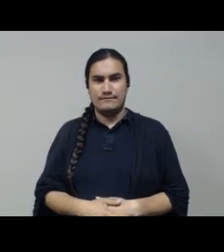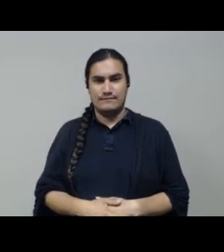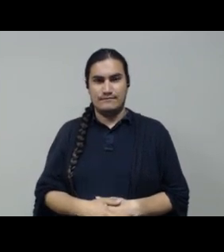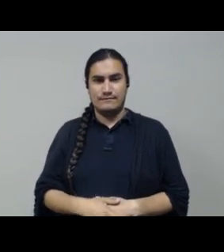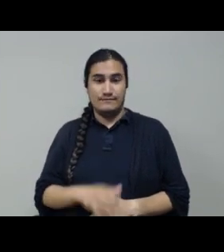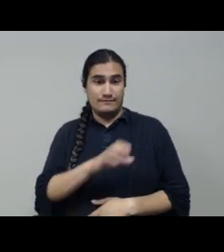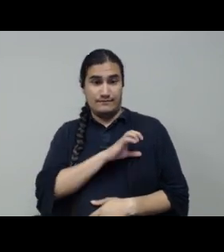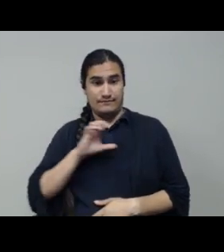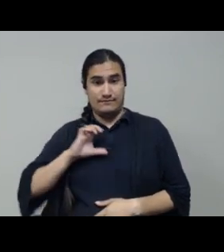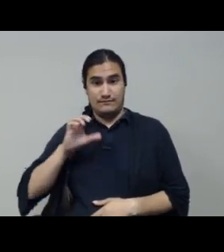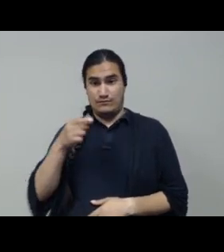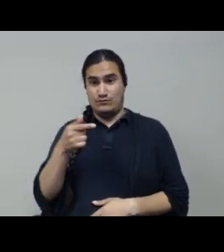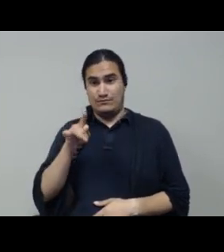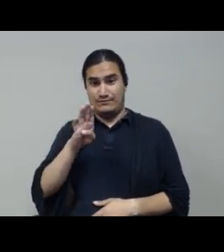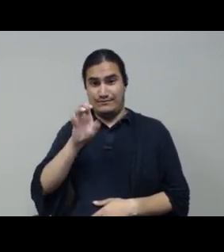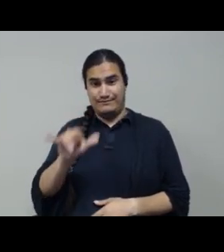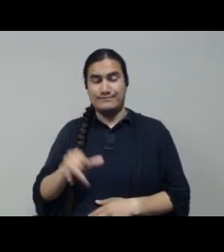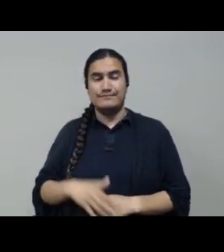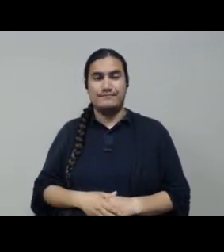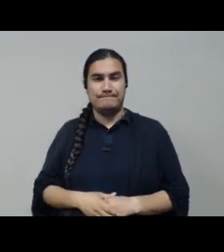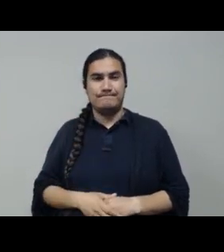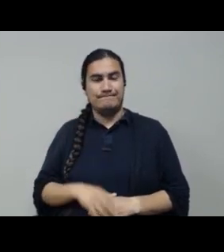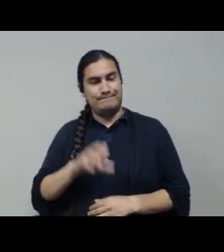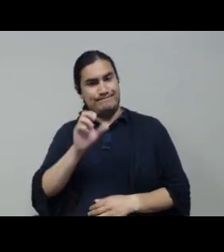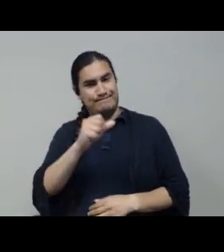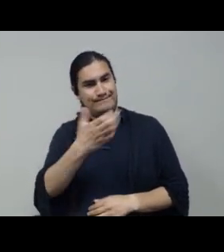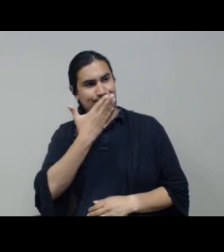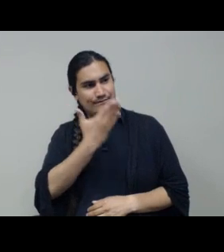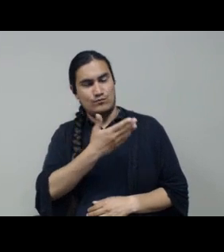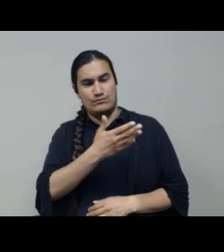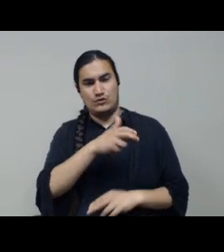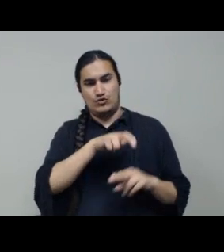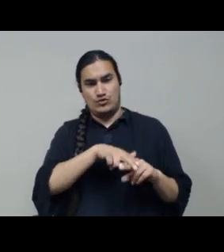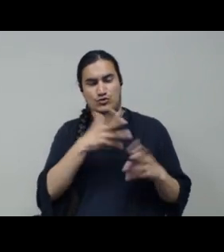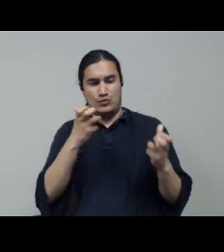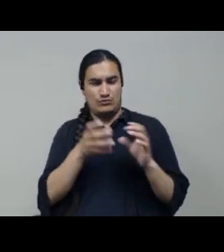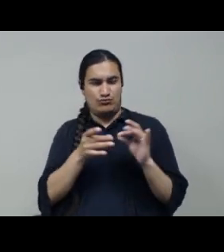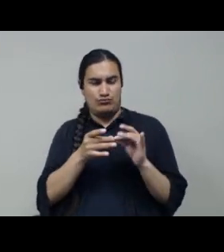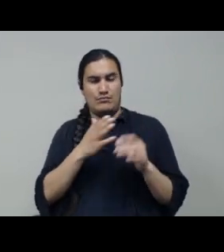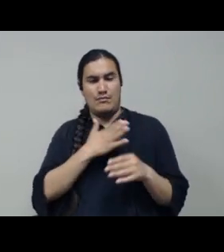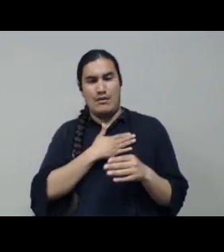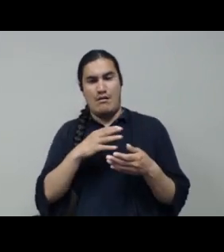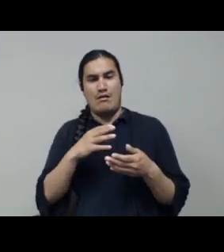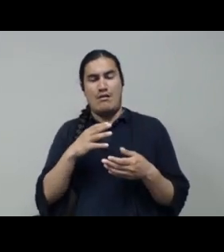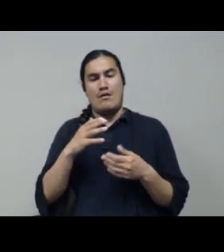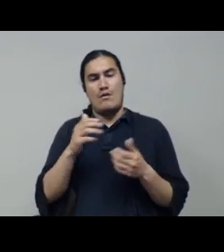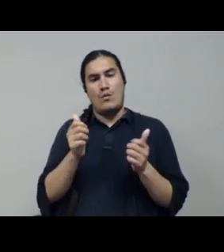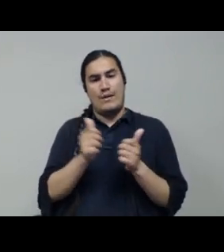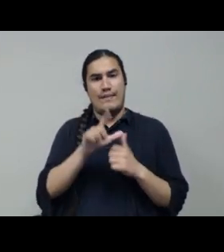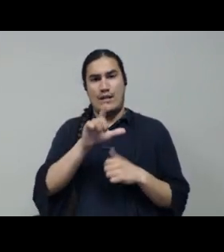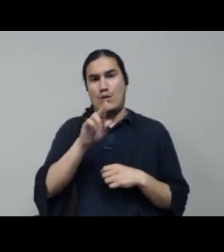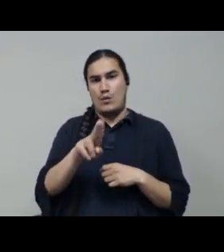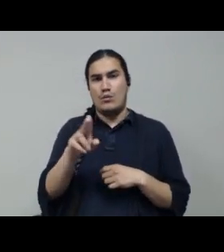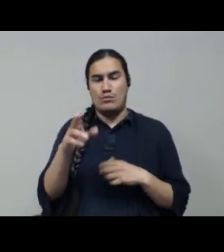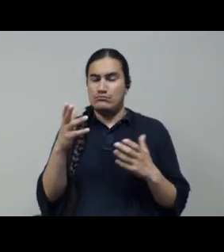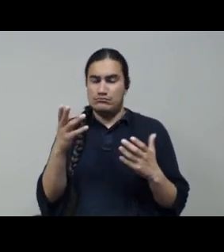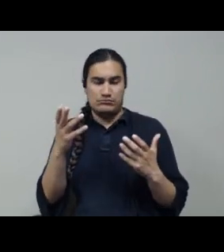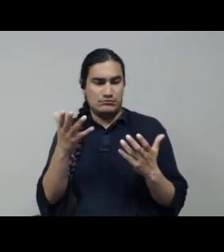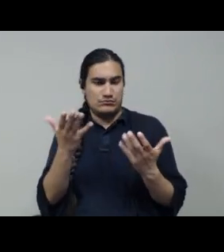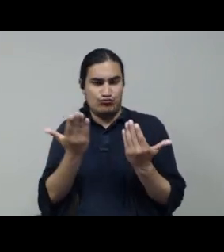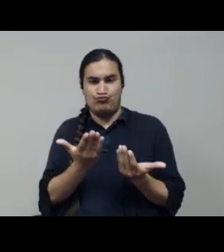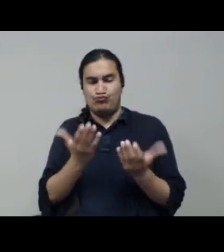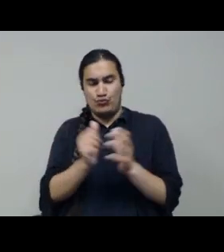Commissioner Grigsby? Yes, just, thank you, Madam Chair. Just want to associate my comments with Commissioner Liu. Congratulate Transform